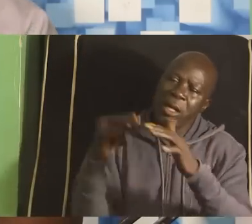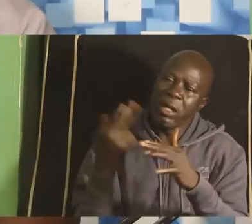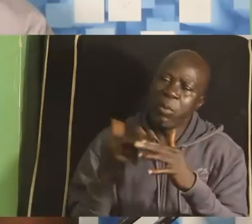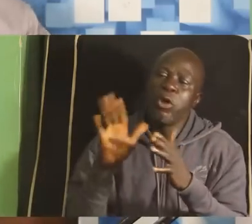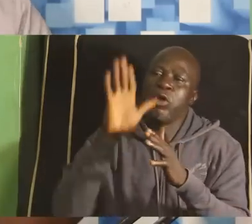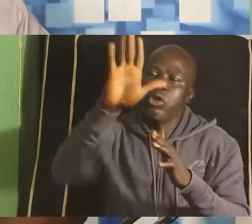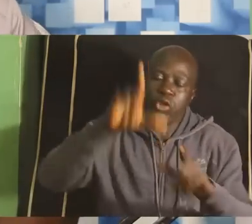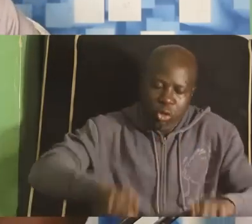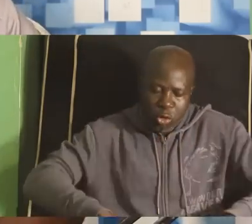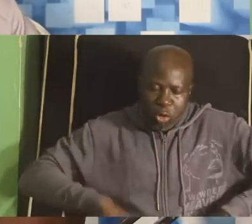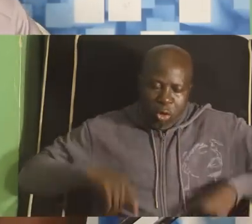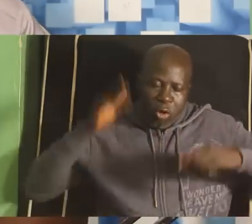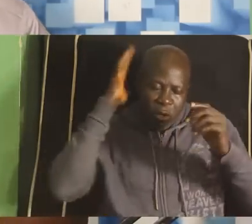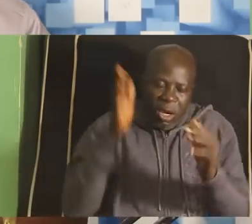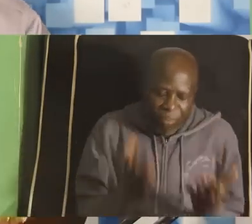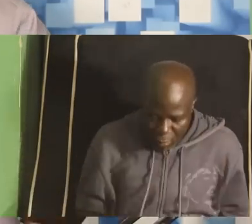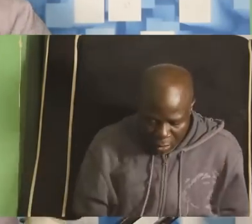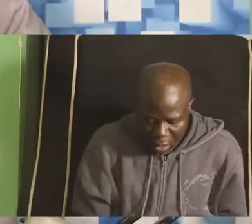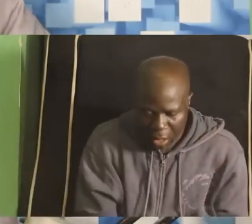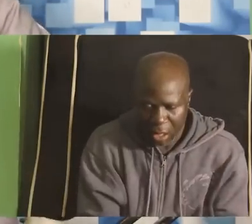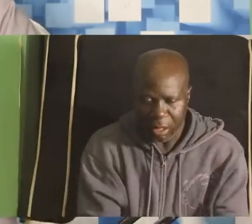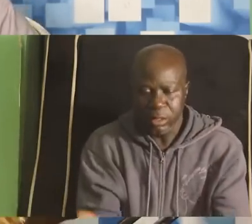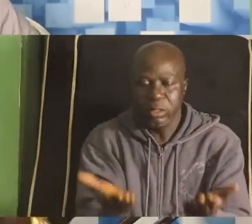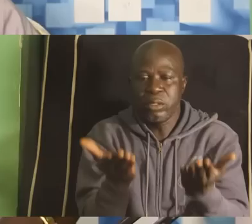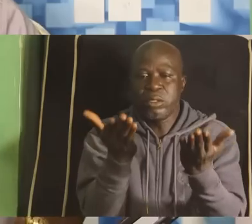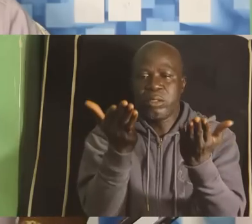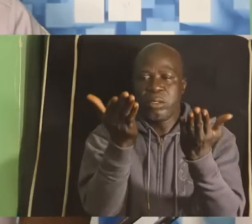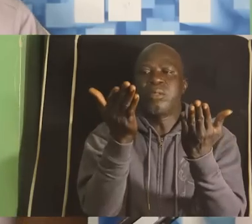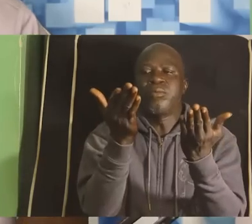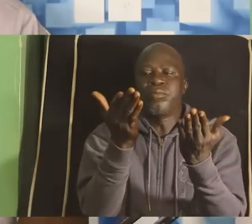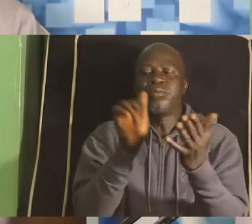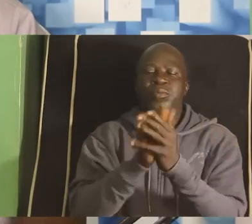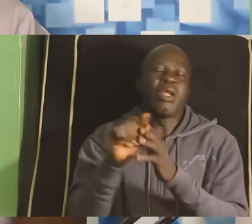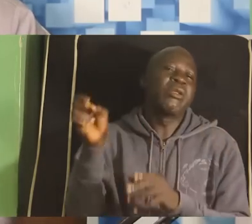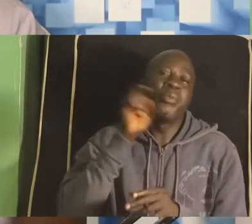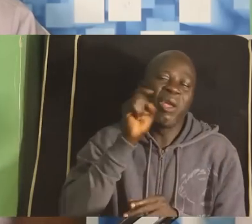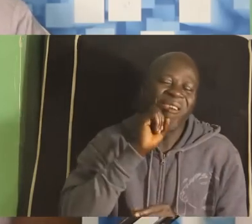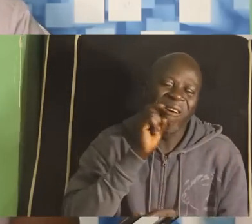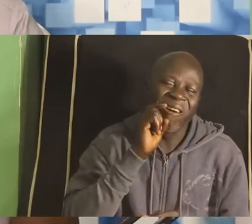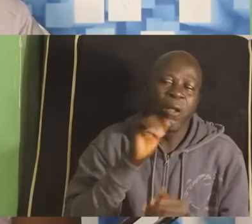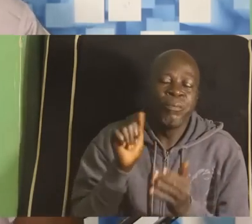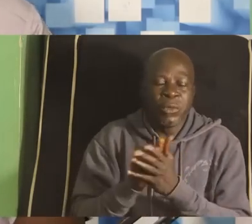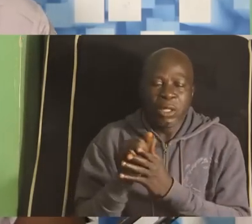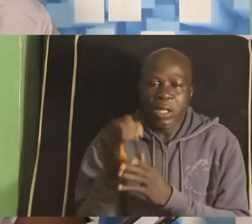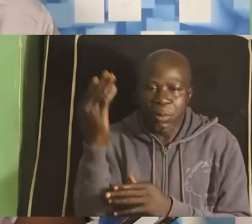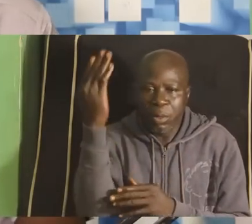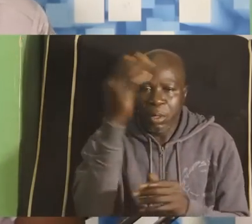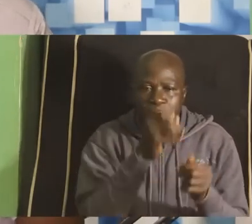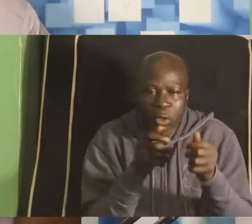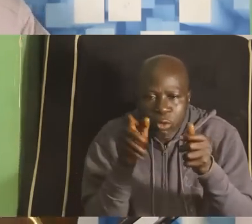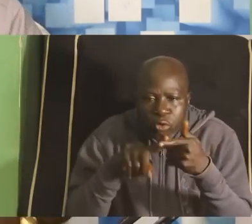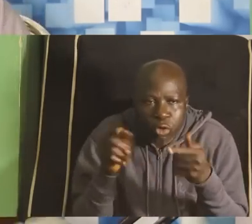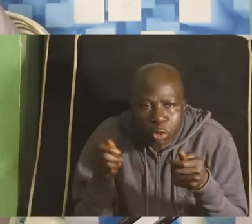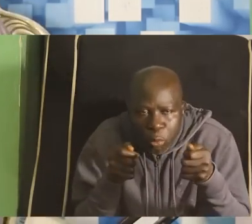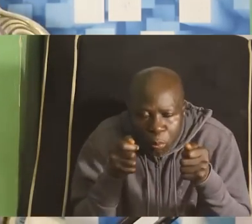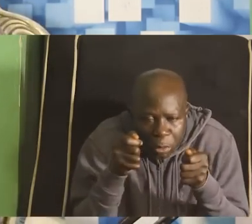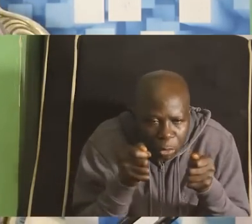ma dide. Your life will rise. Now digi come back. There is a mirror. They used to monitor the month for you.